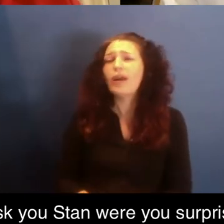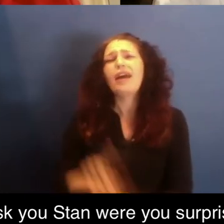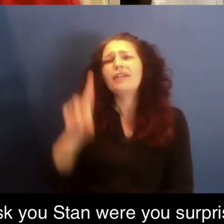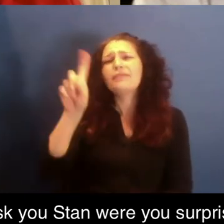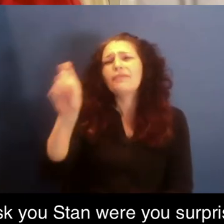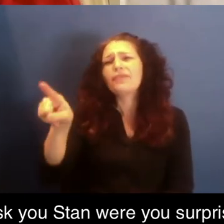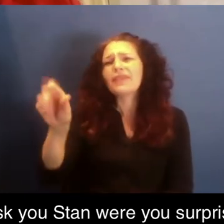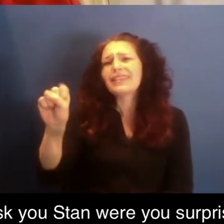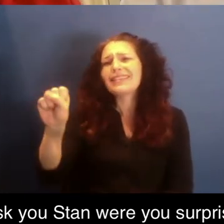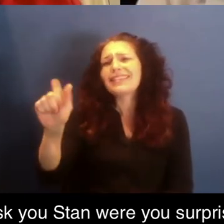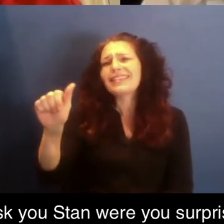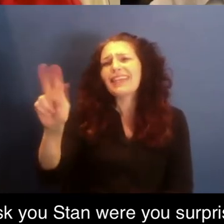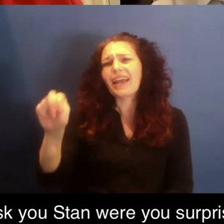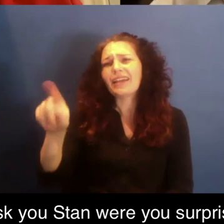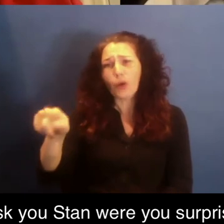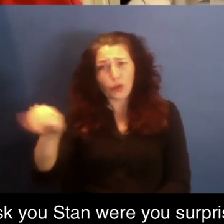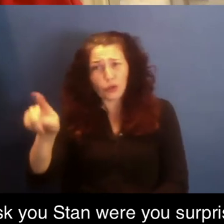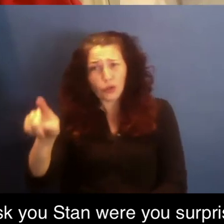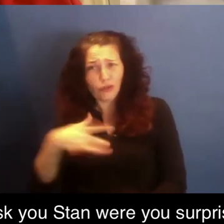any of this data per se?